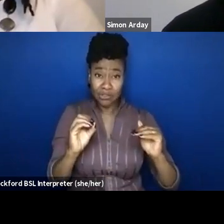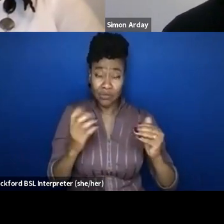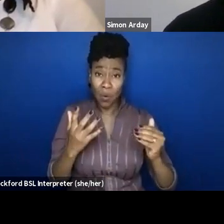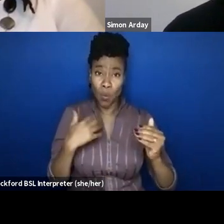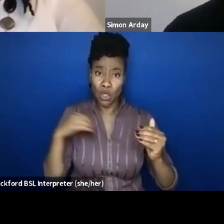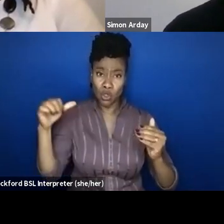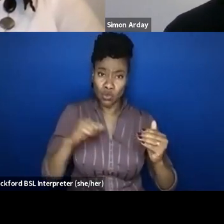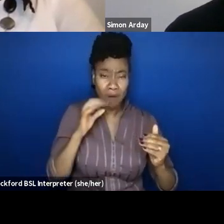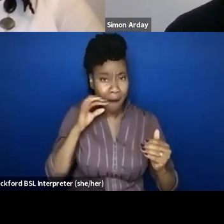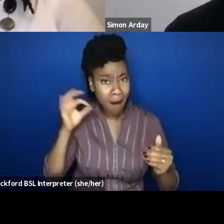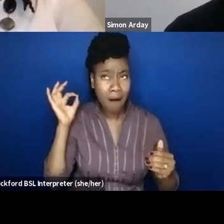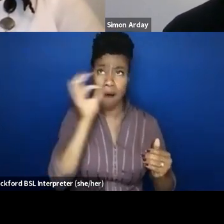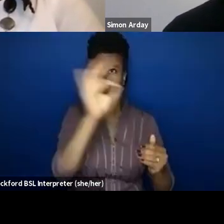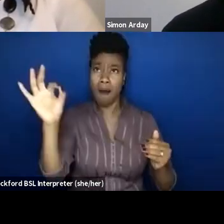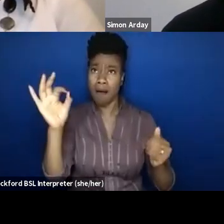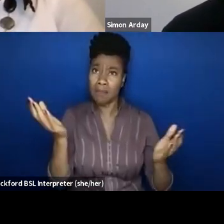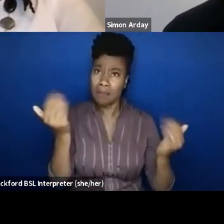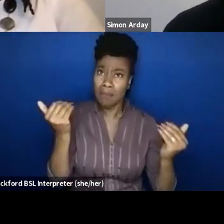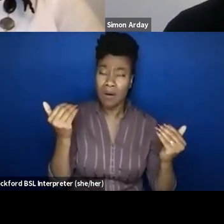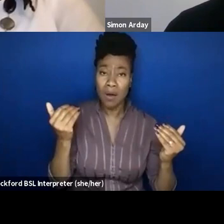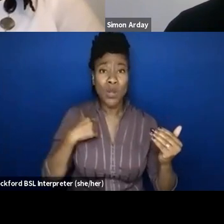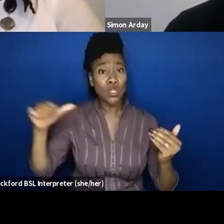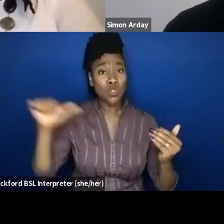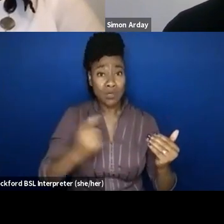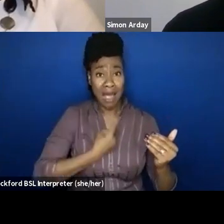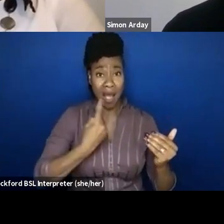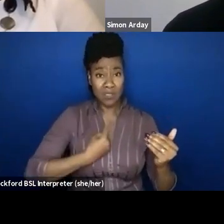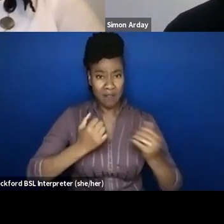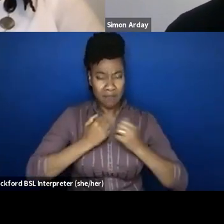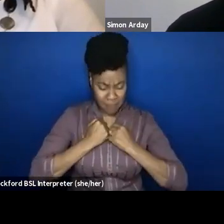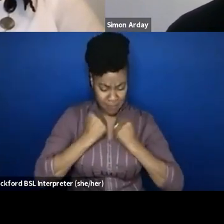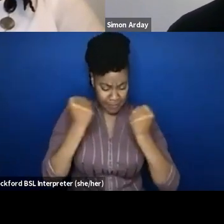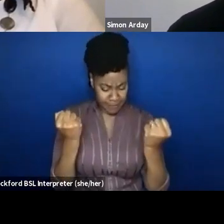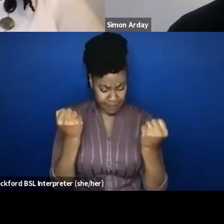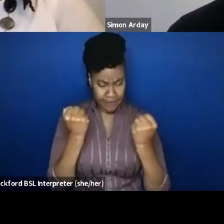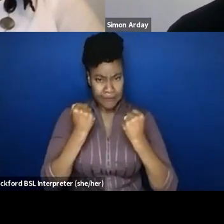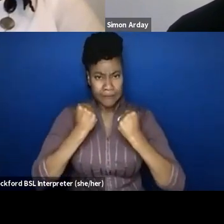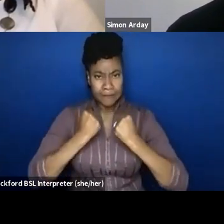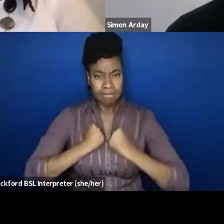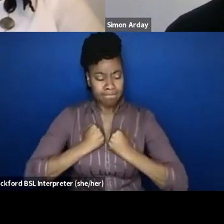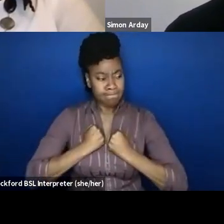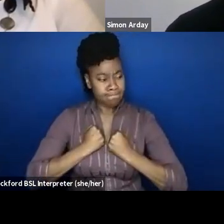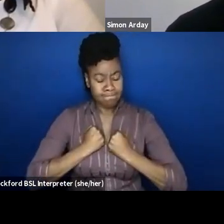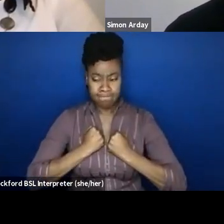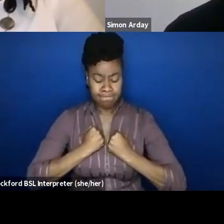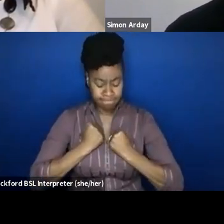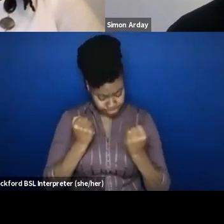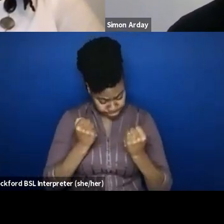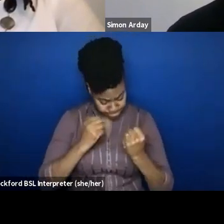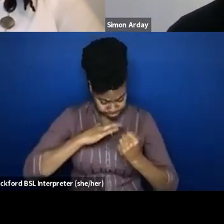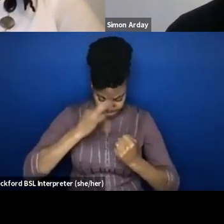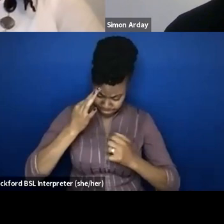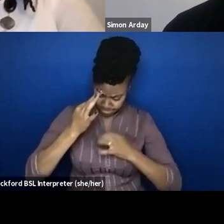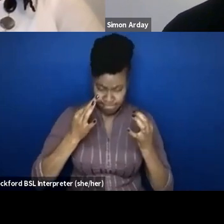ask ourselves, what is it that we need to be doing differently? Because if kind of better